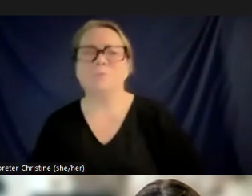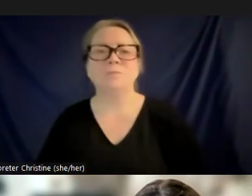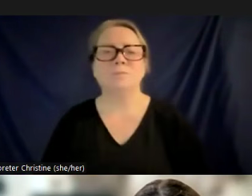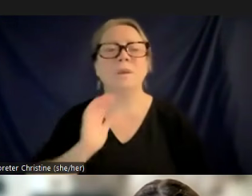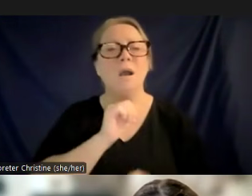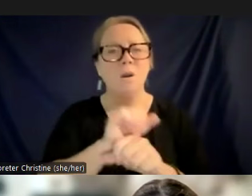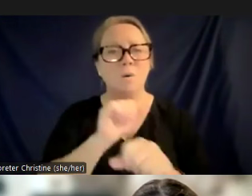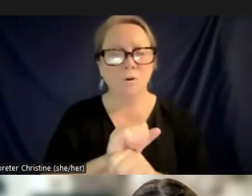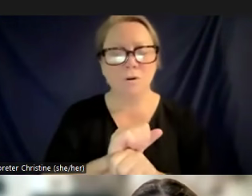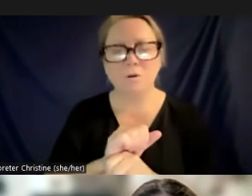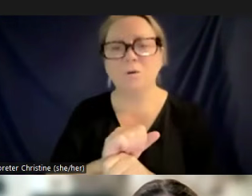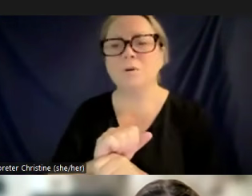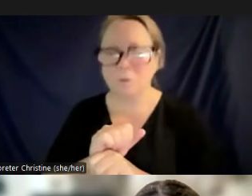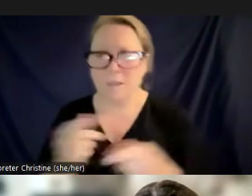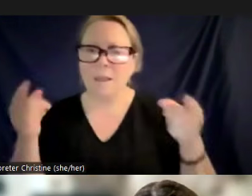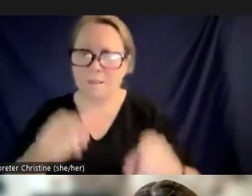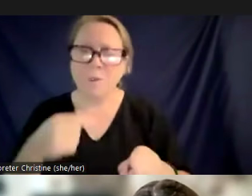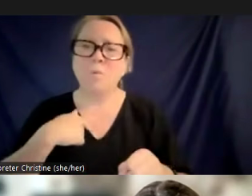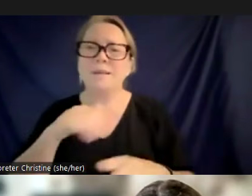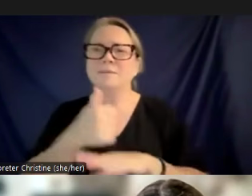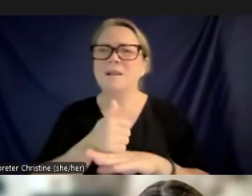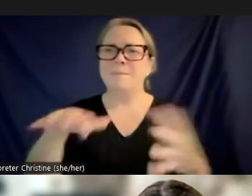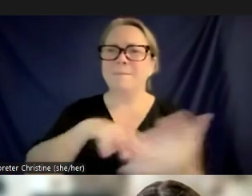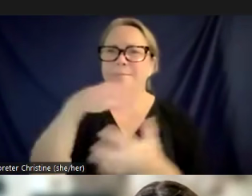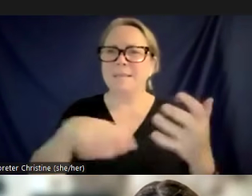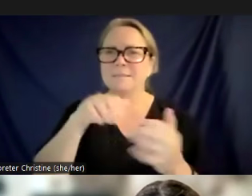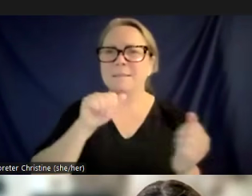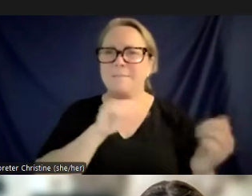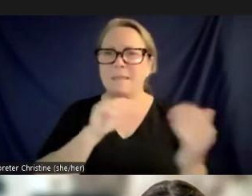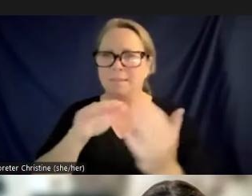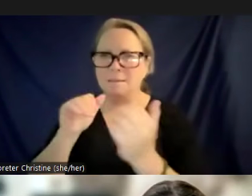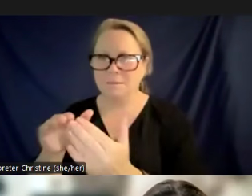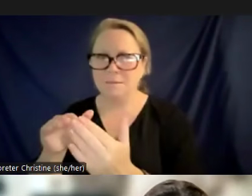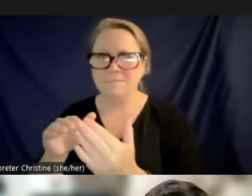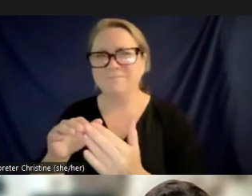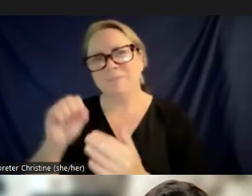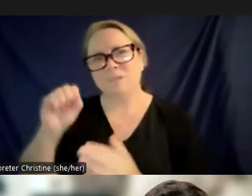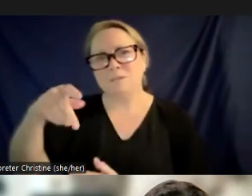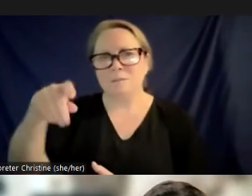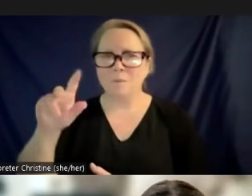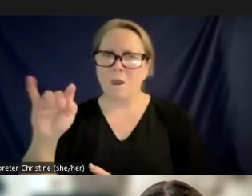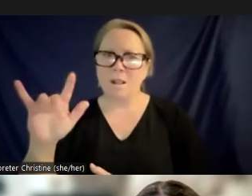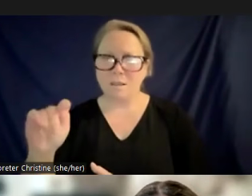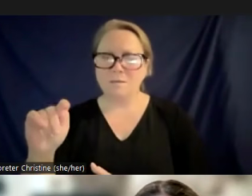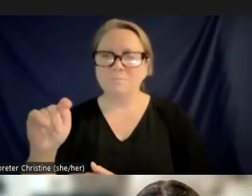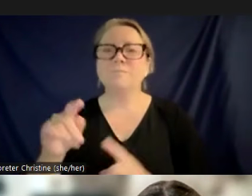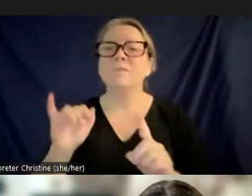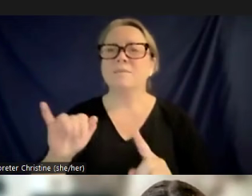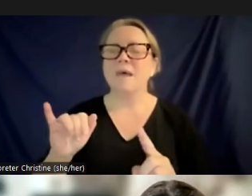we created a series of mixed methods spotlights. These spotlights bring together the